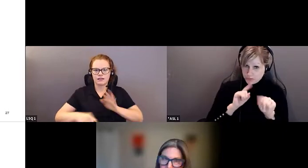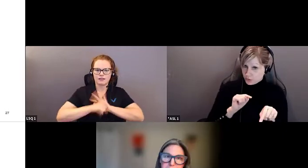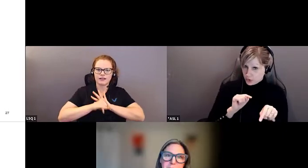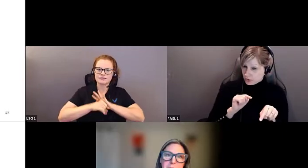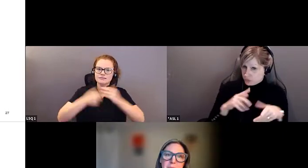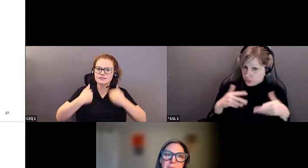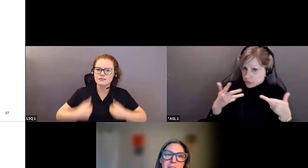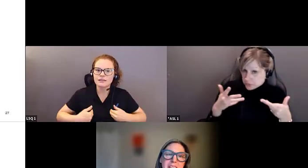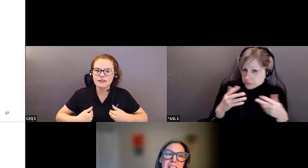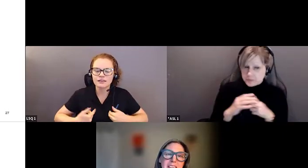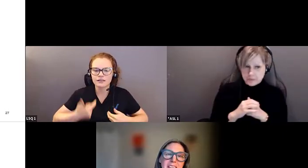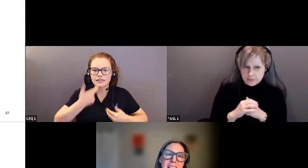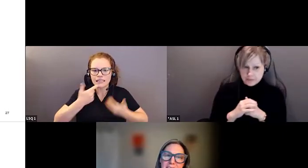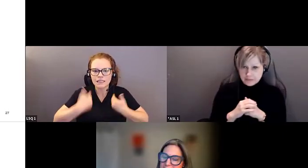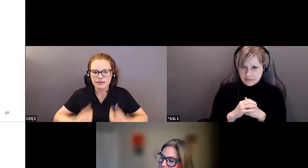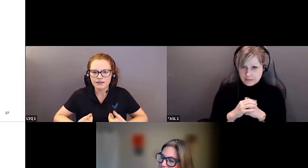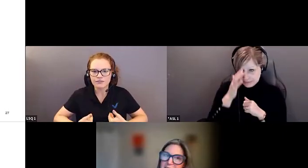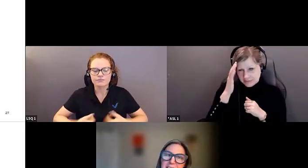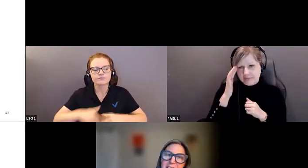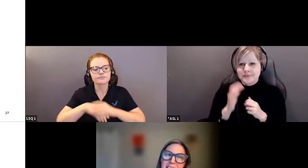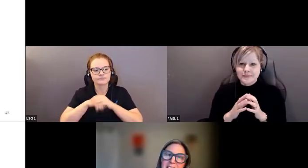question